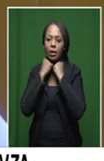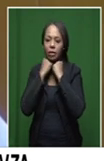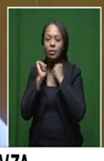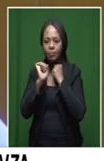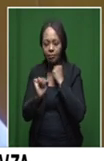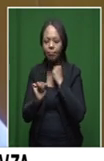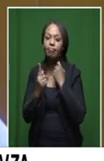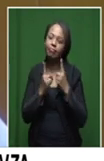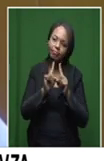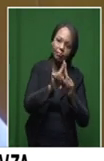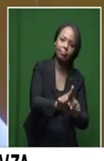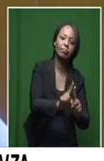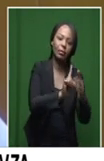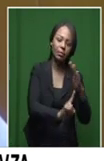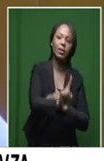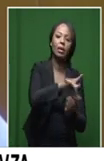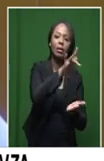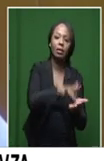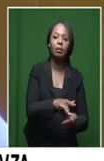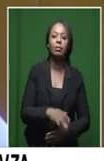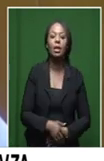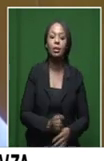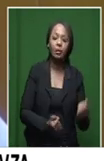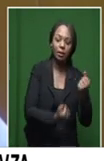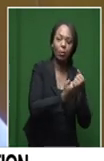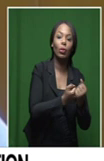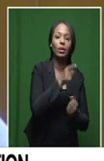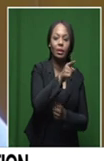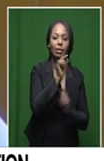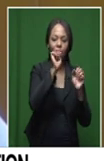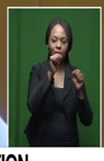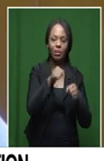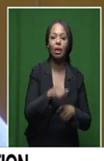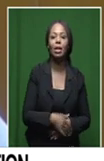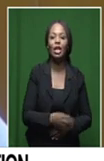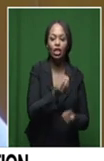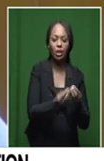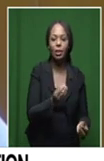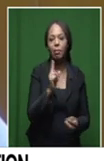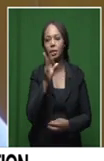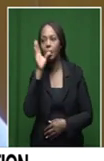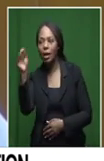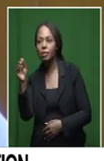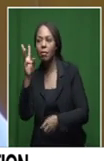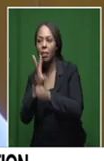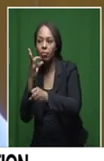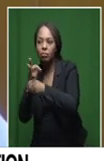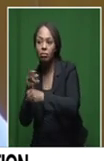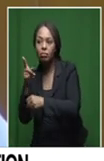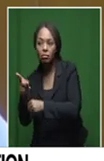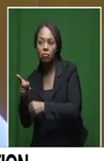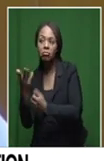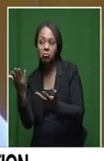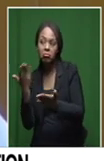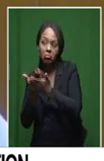certainly support the view that children should discuss this with their parents, should get their parents' permission. I think the